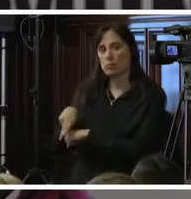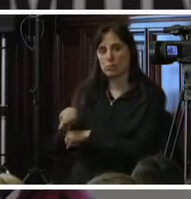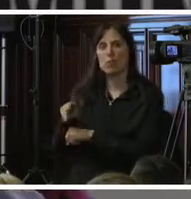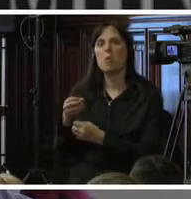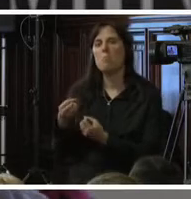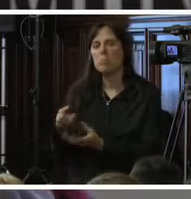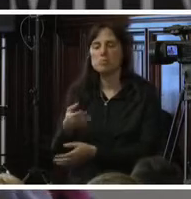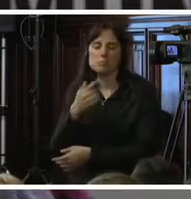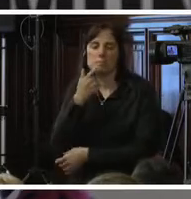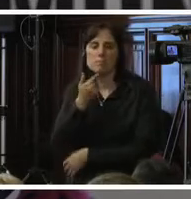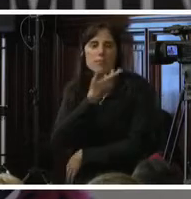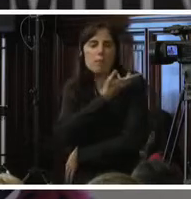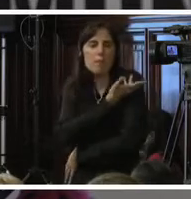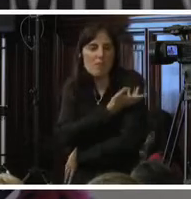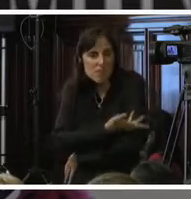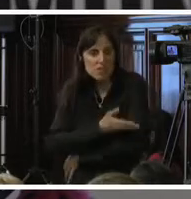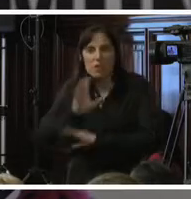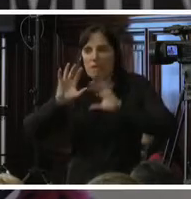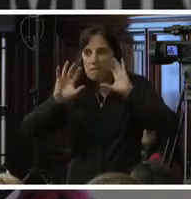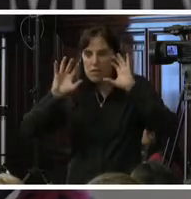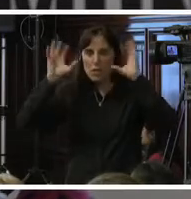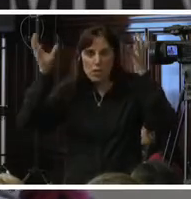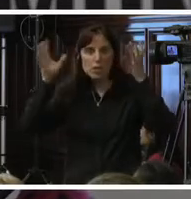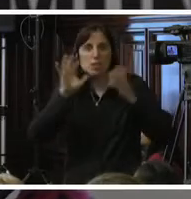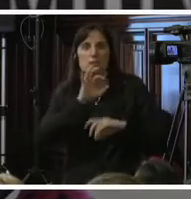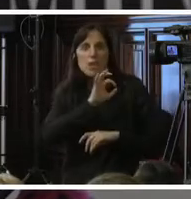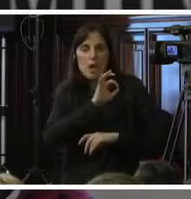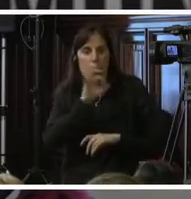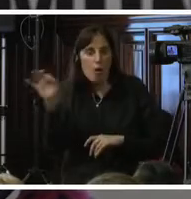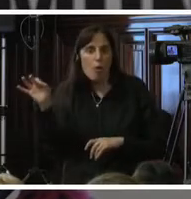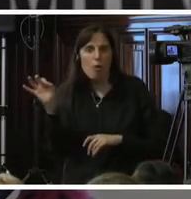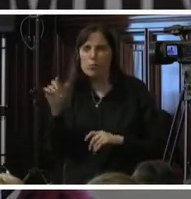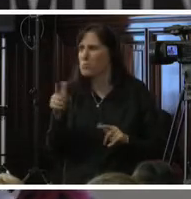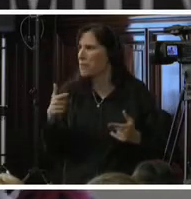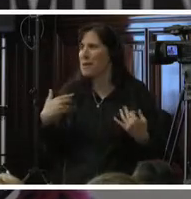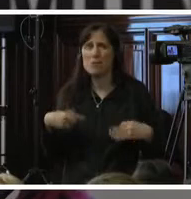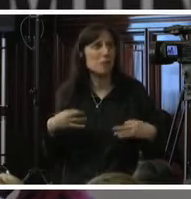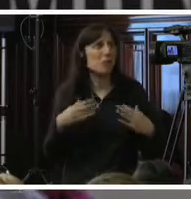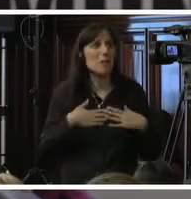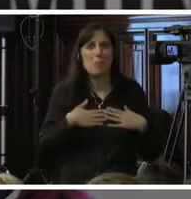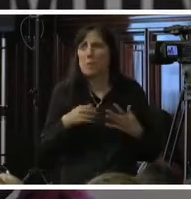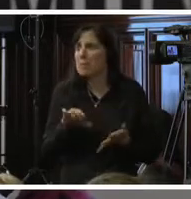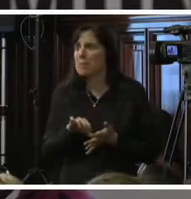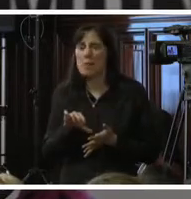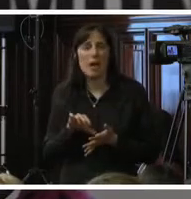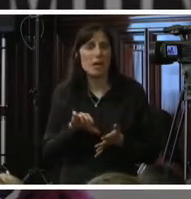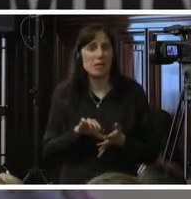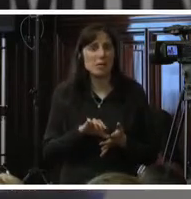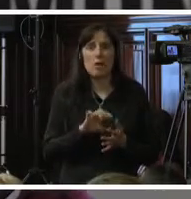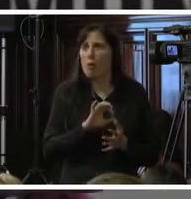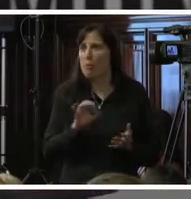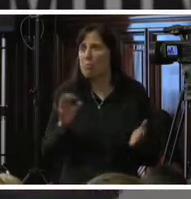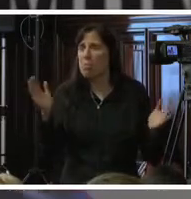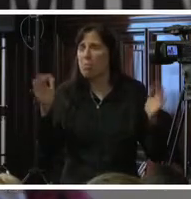violence, community insecurity, natural disasters, all sorts of things, et cetera, et